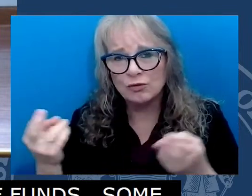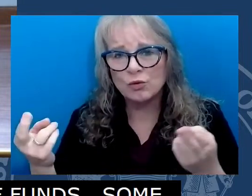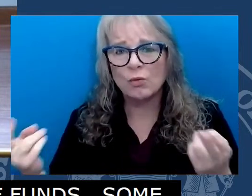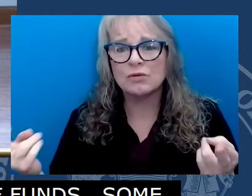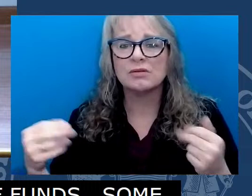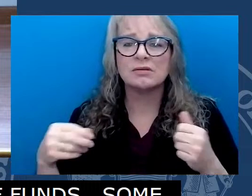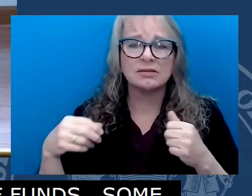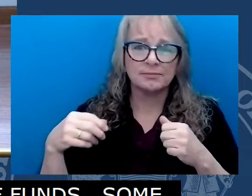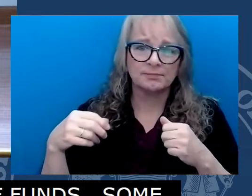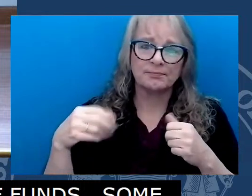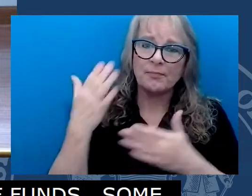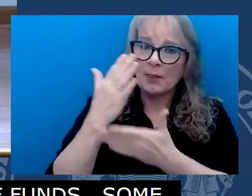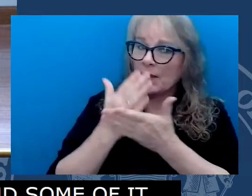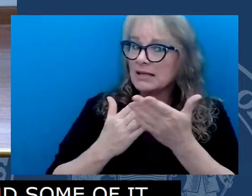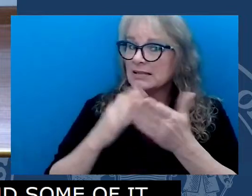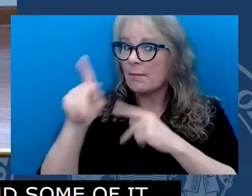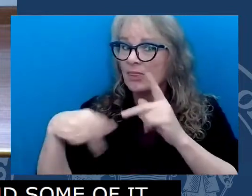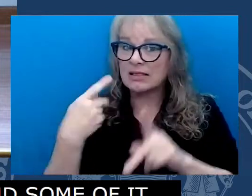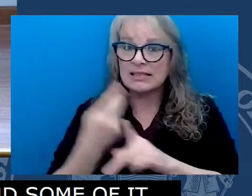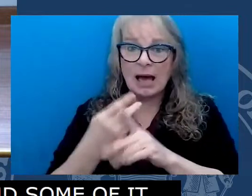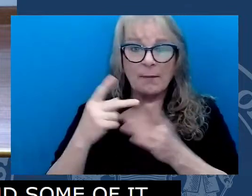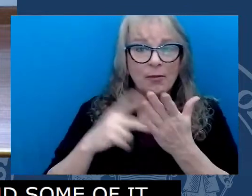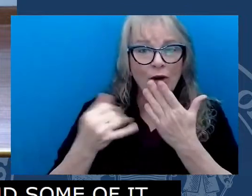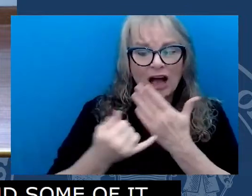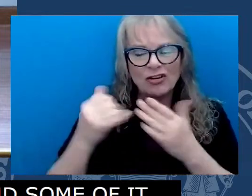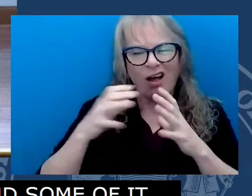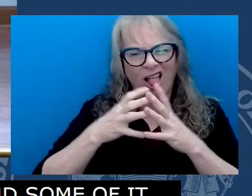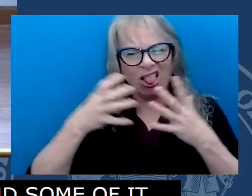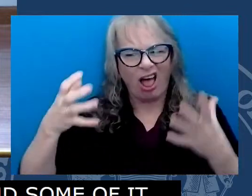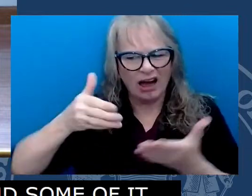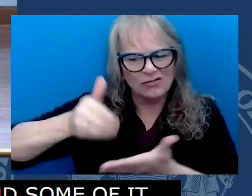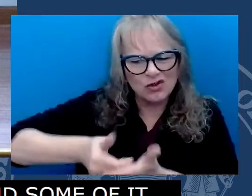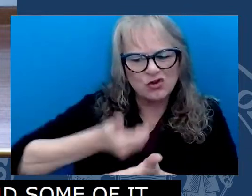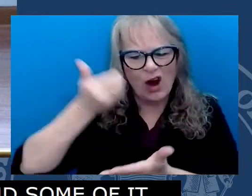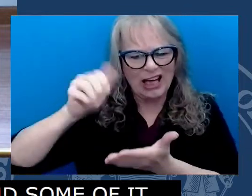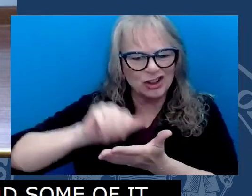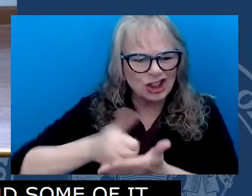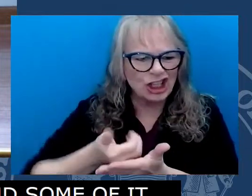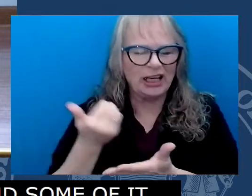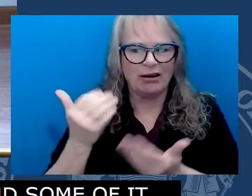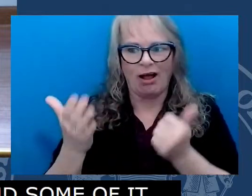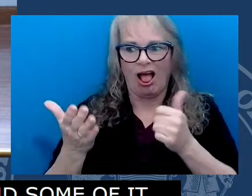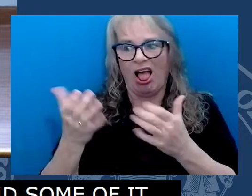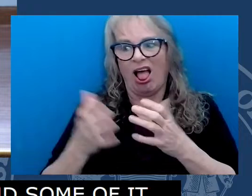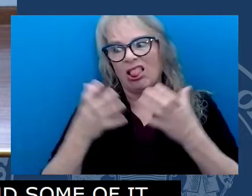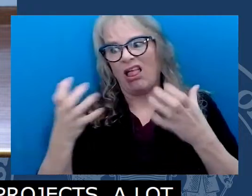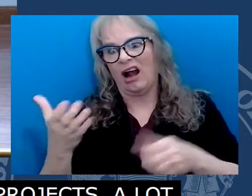of the types of projects, a lot of dredging projects, a lot of beach replenishment projects. Beach